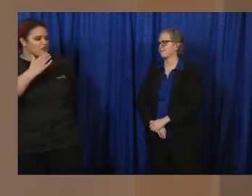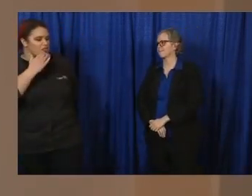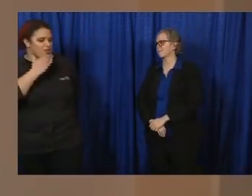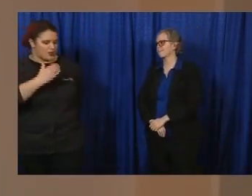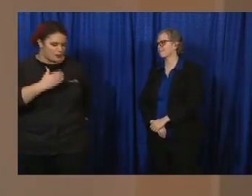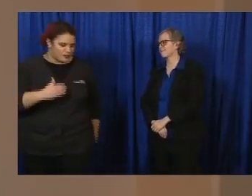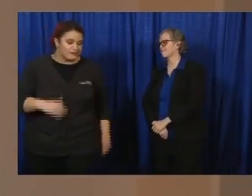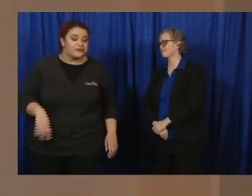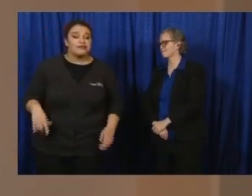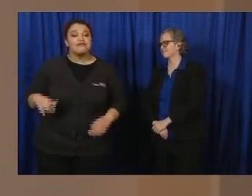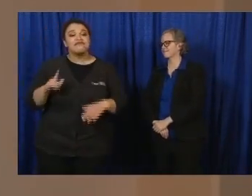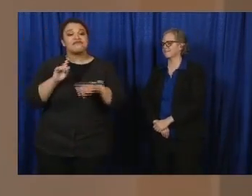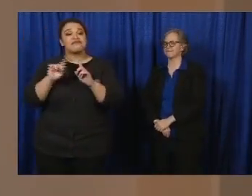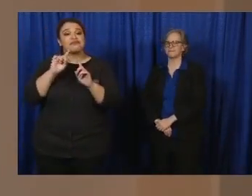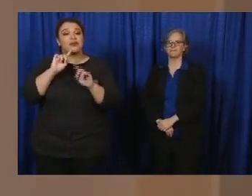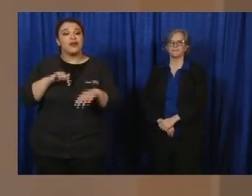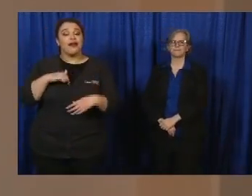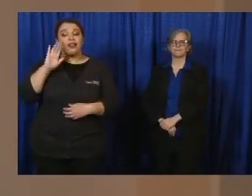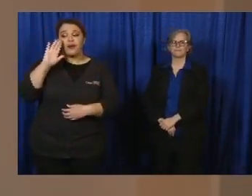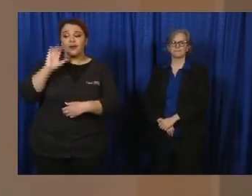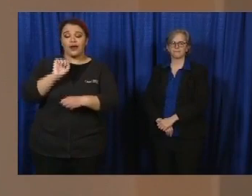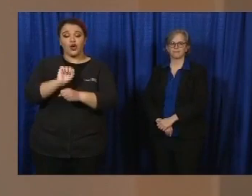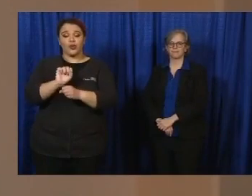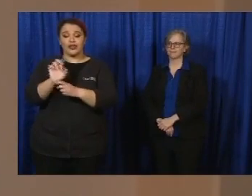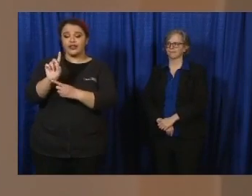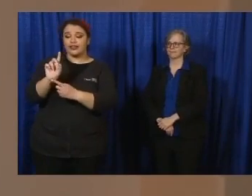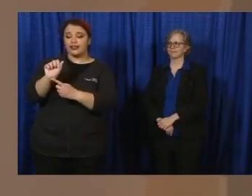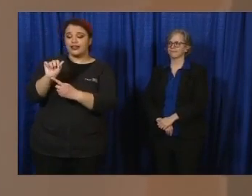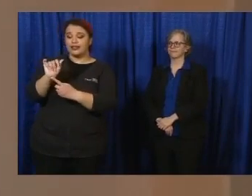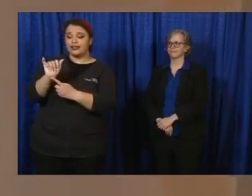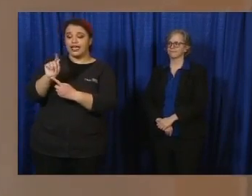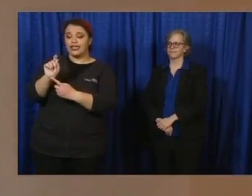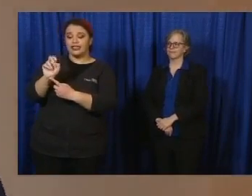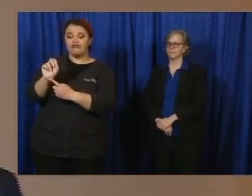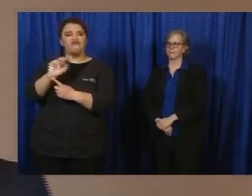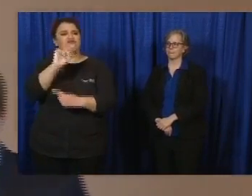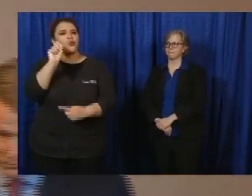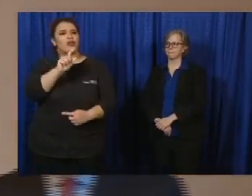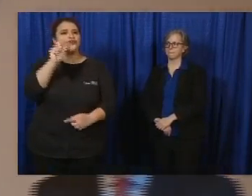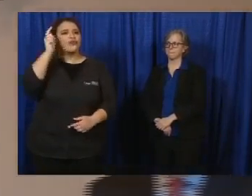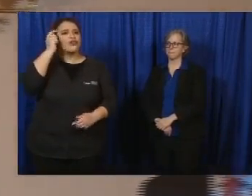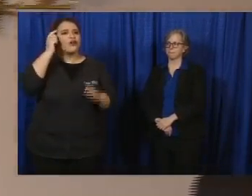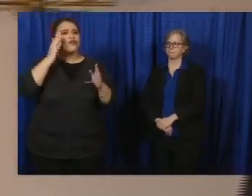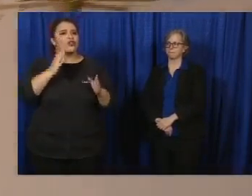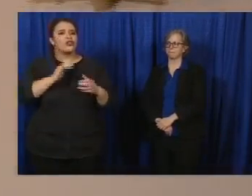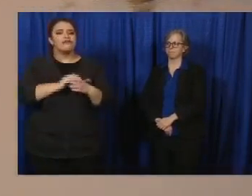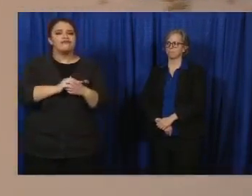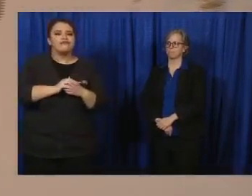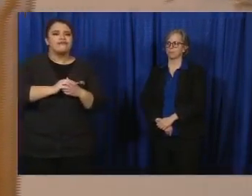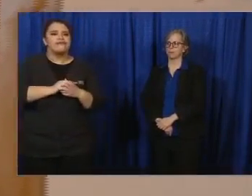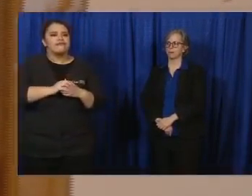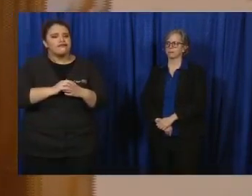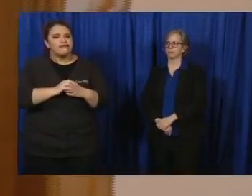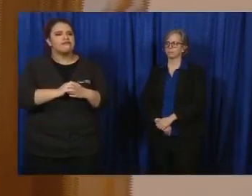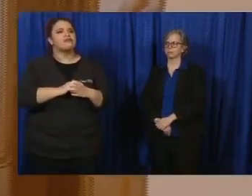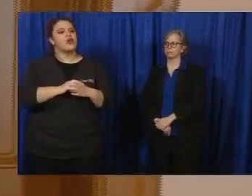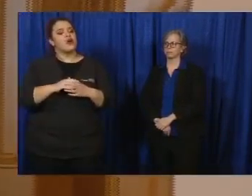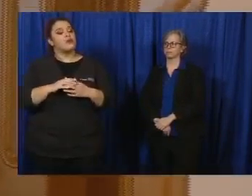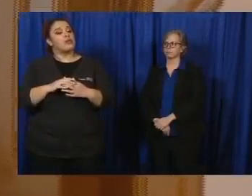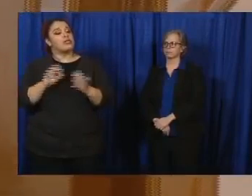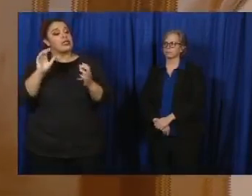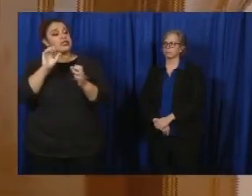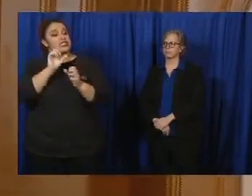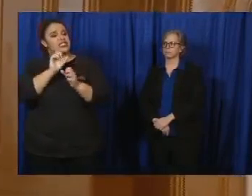Jim Oddie from WHIO-TV in Dayton. Thank you, Governor. I have a question for you. I want to get to the thought process of balancing safety for kids